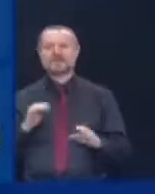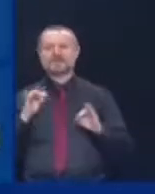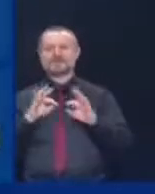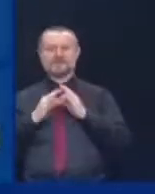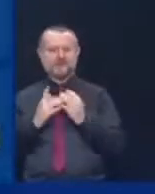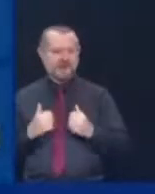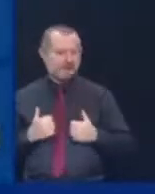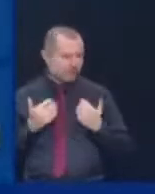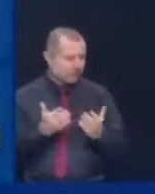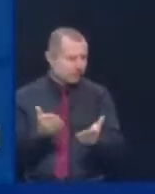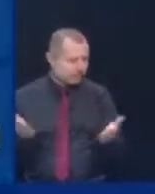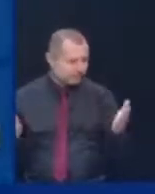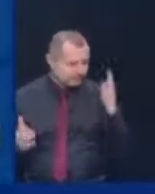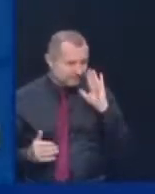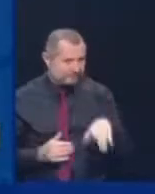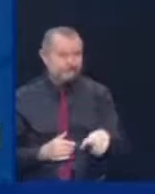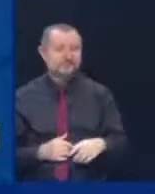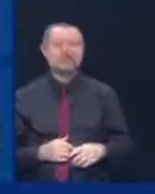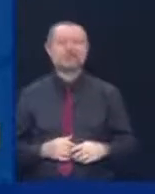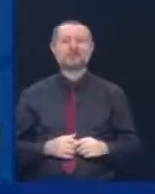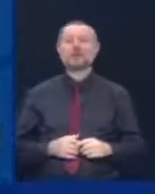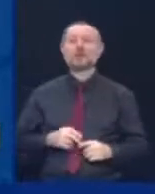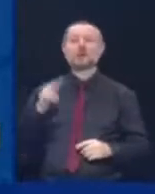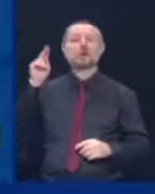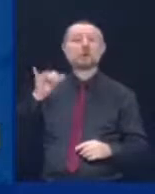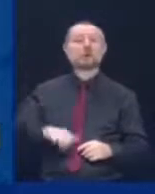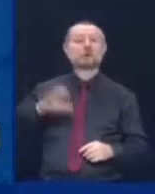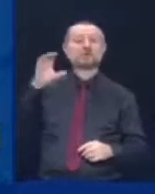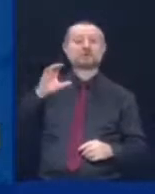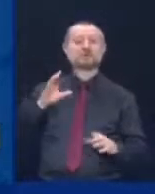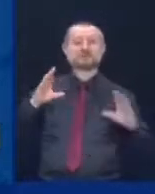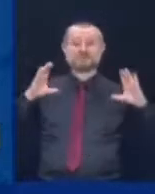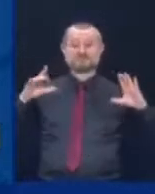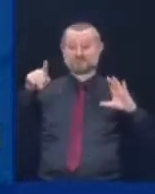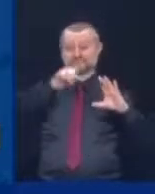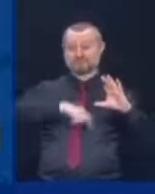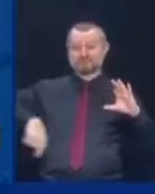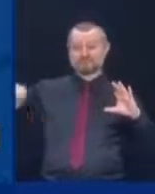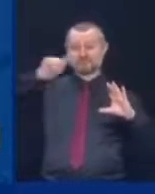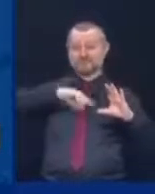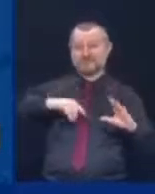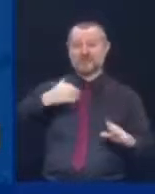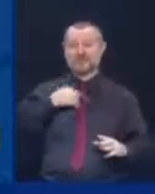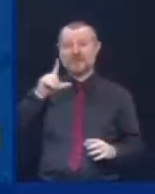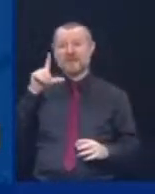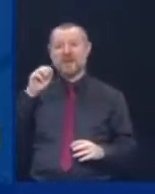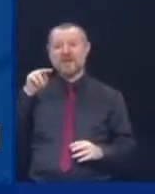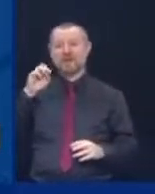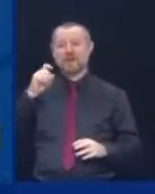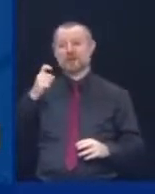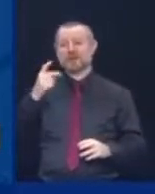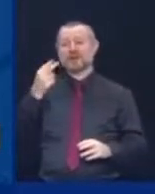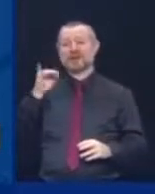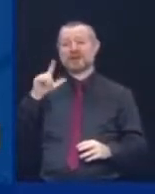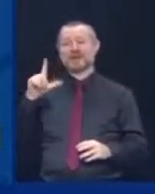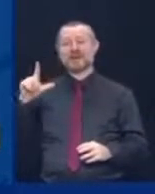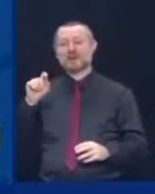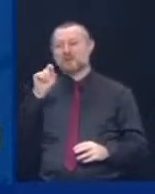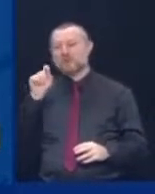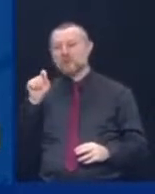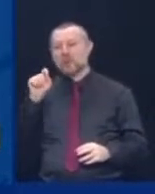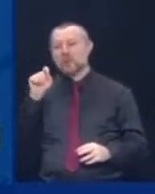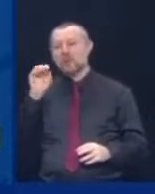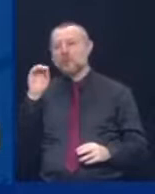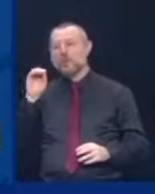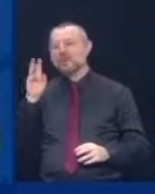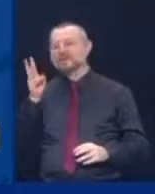wide variety. You look at New York City. Lenox Hill, 0.69. Lowest